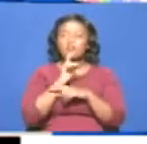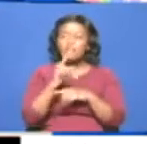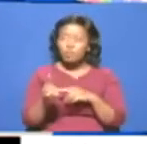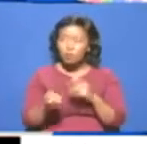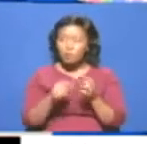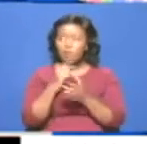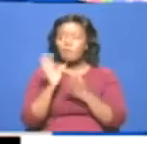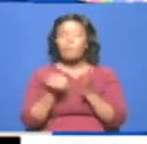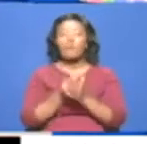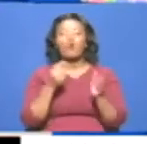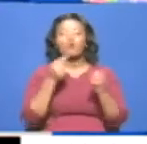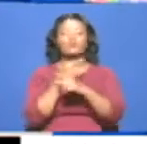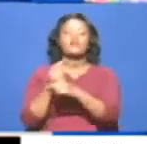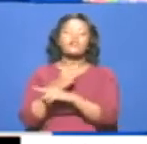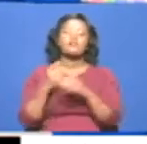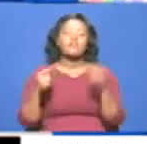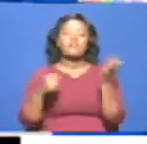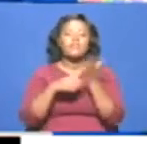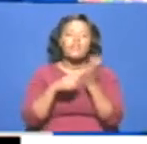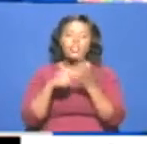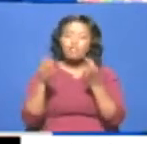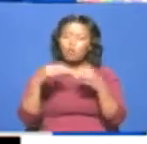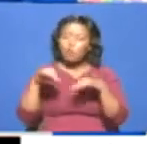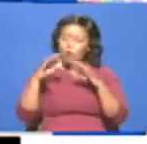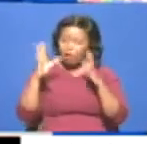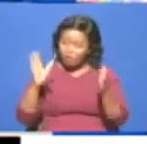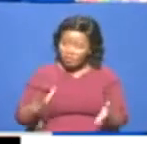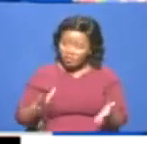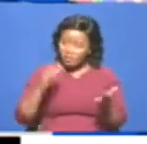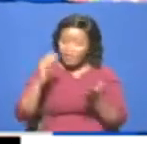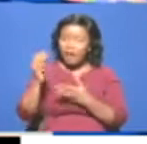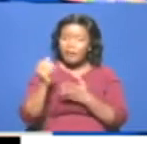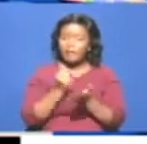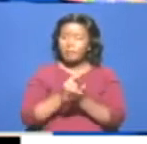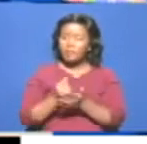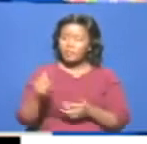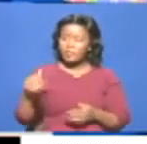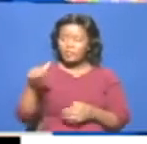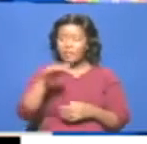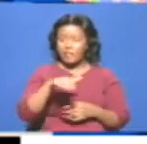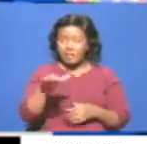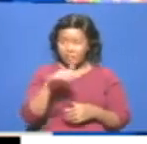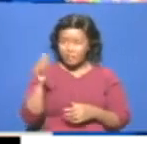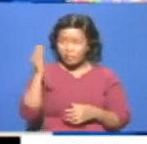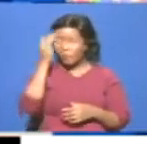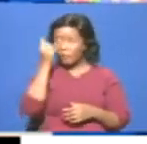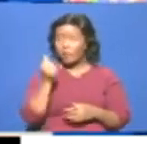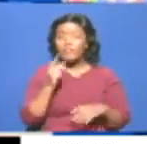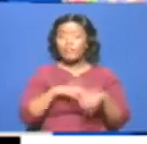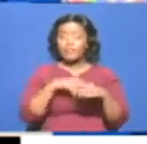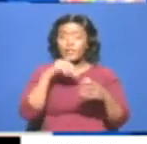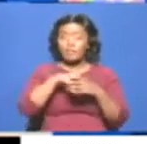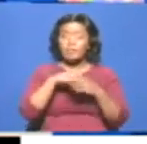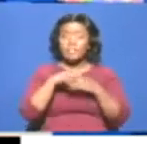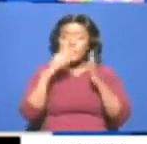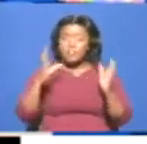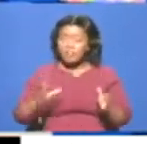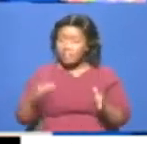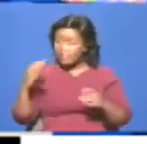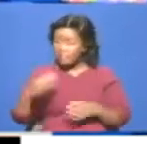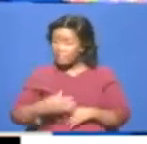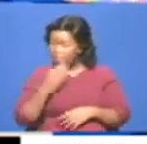technical officers, are deployed to that one-stop shop. So that investors, when they come here, they only go to one